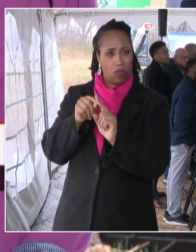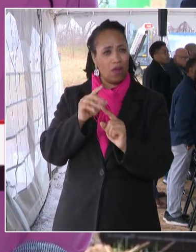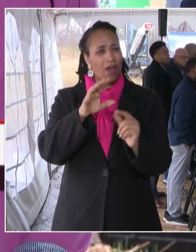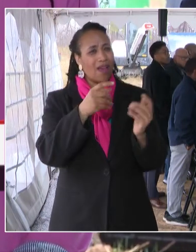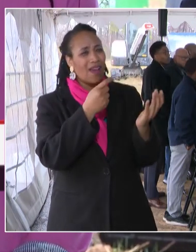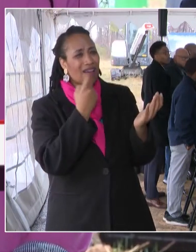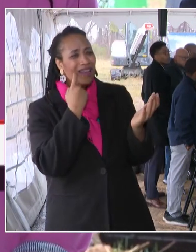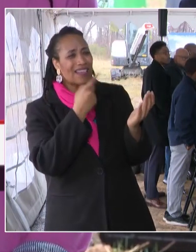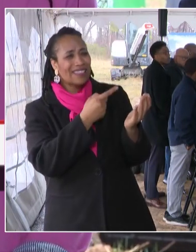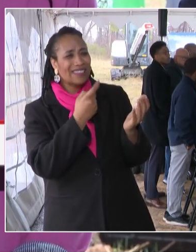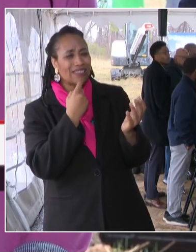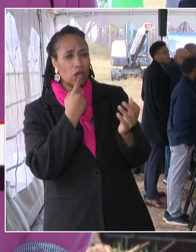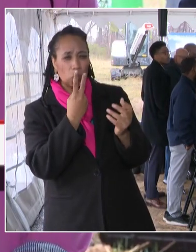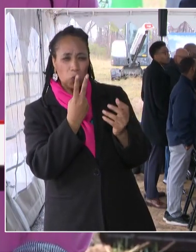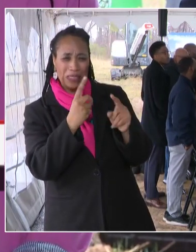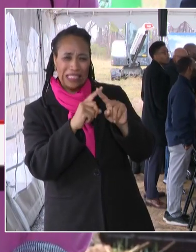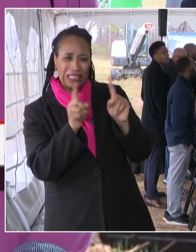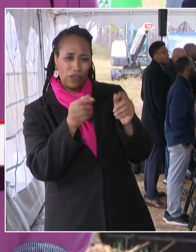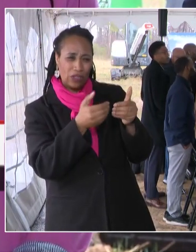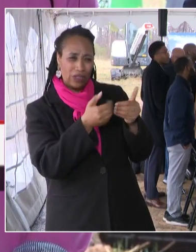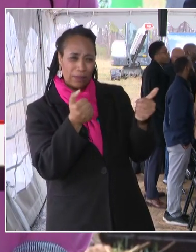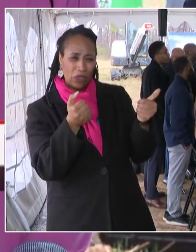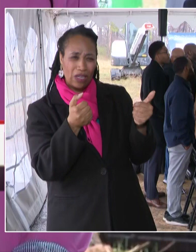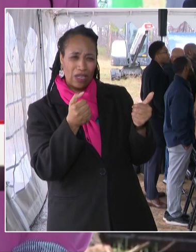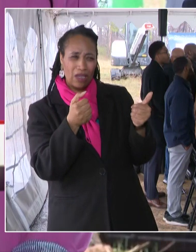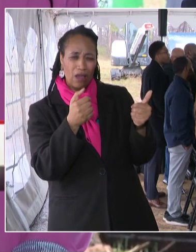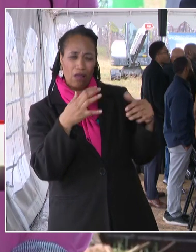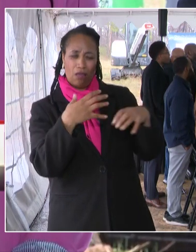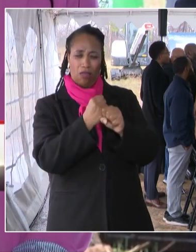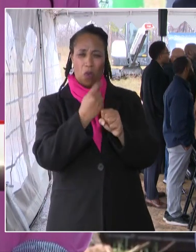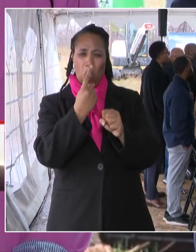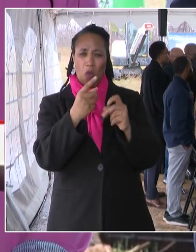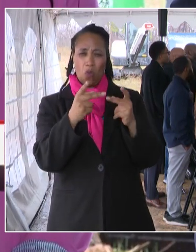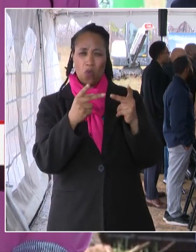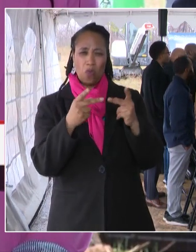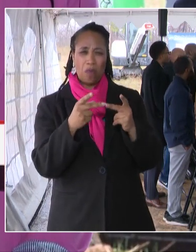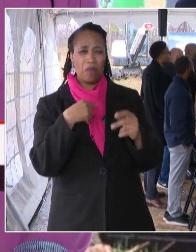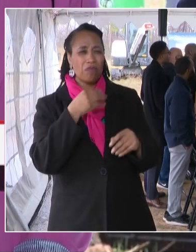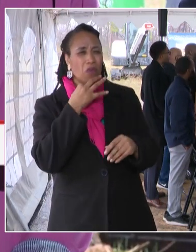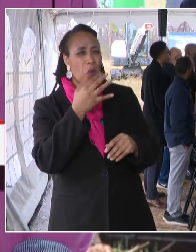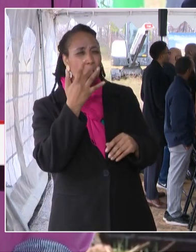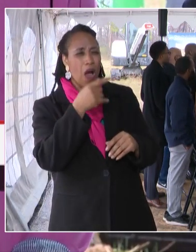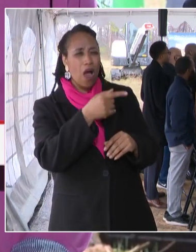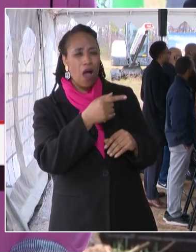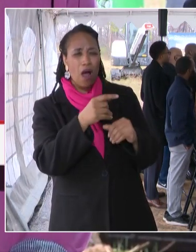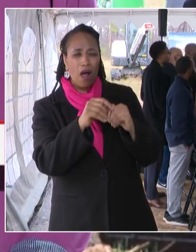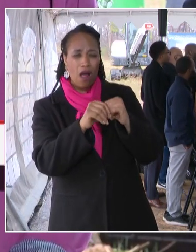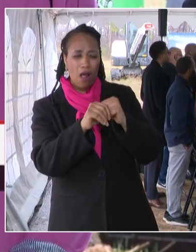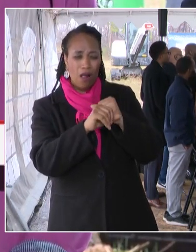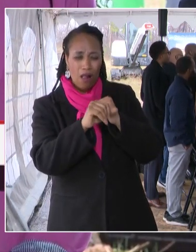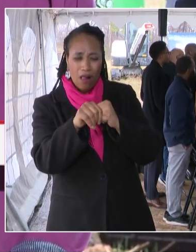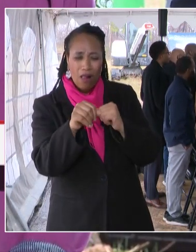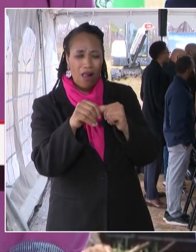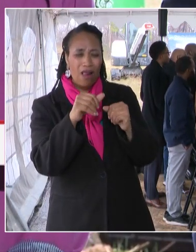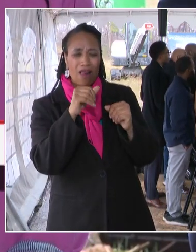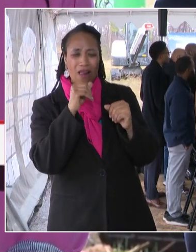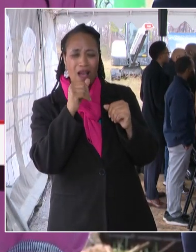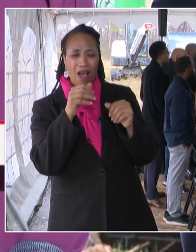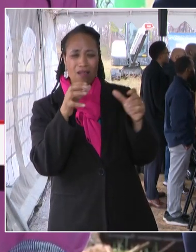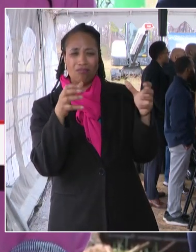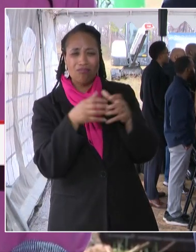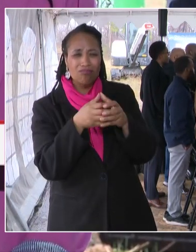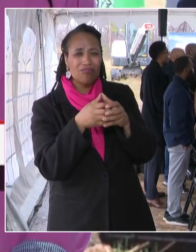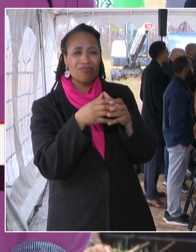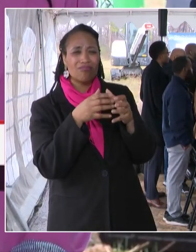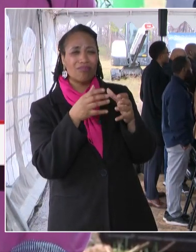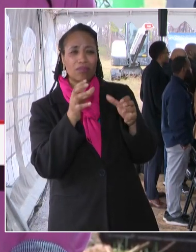stalled, or why it hasn't progressed that quickly? I don't know if I could summarize that in a quick way,